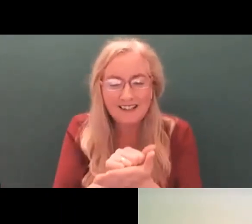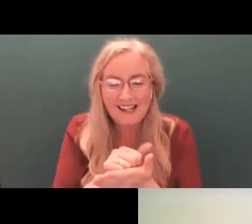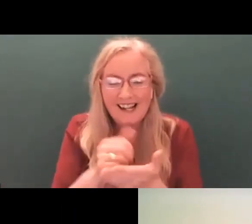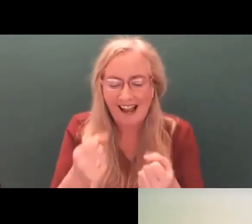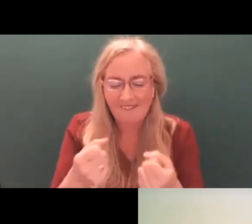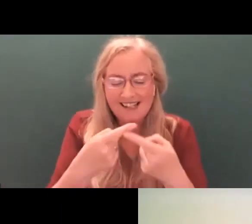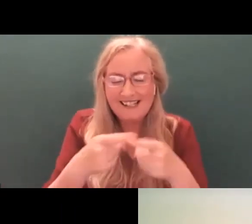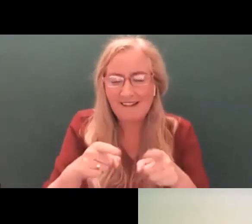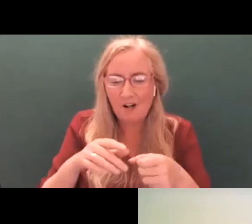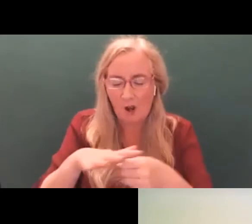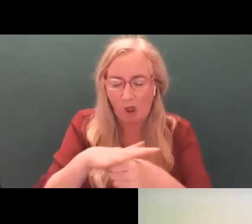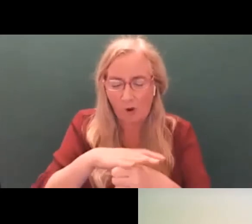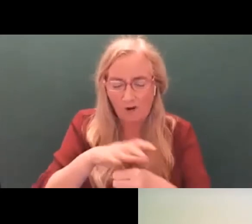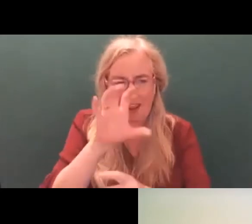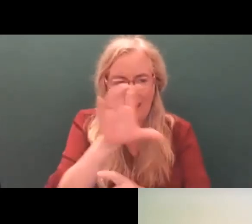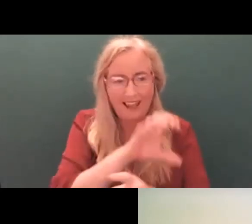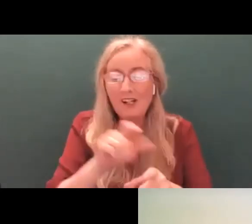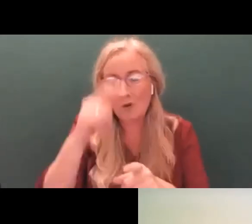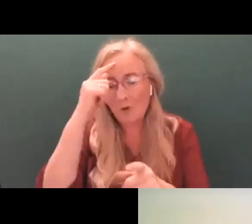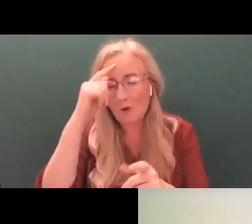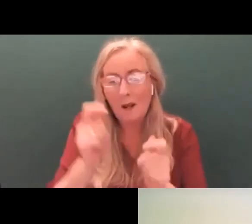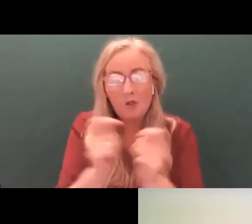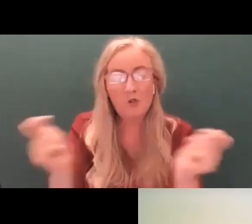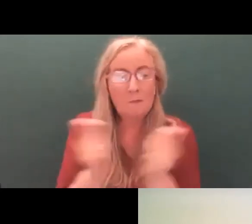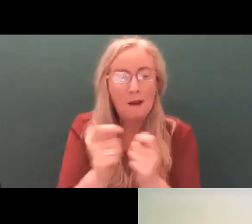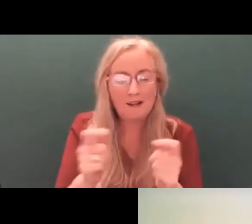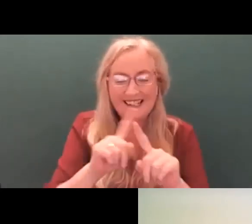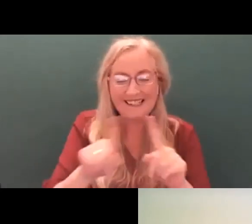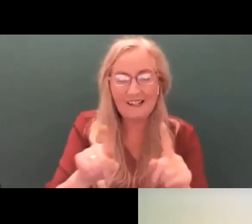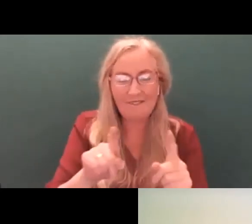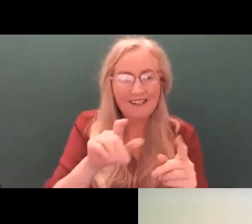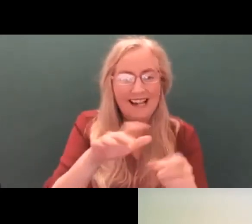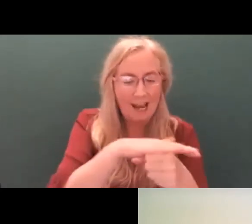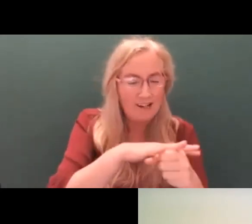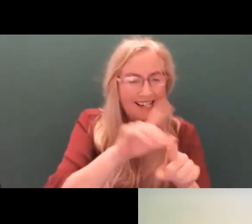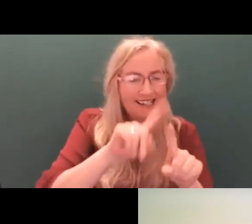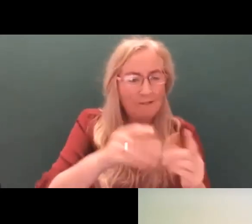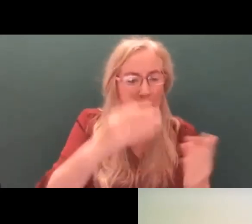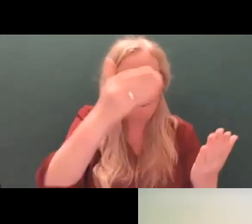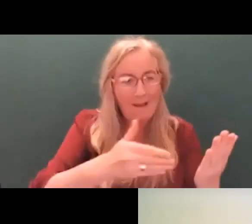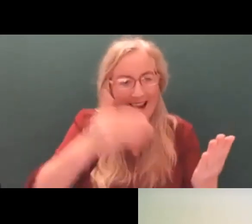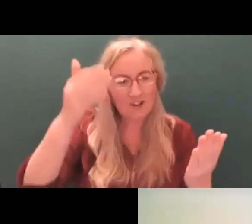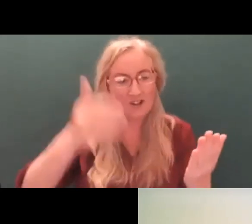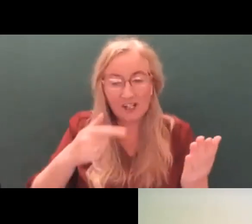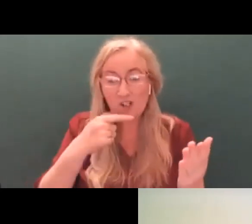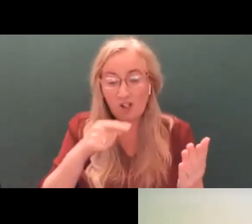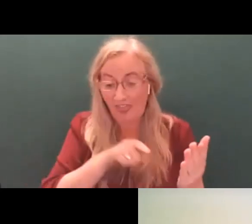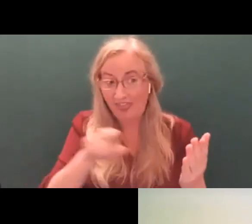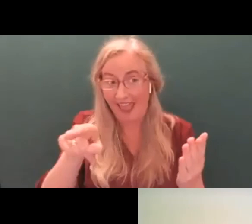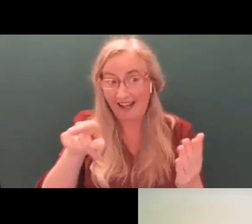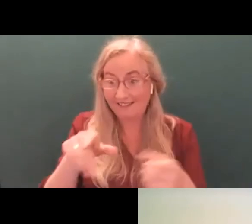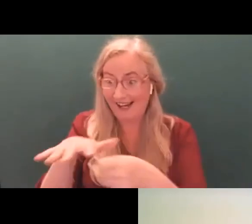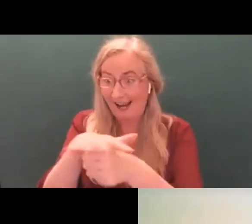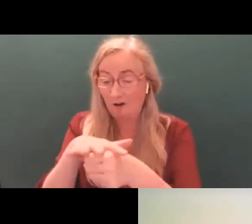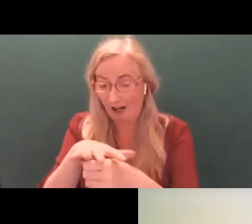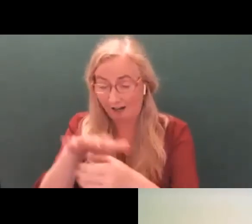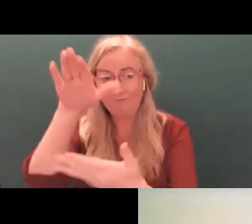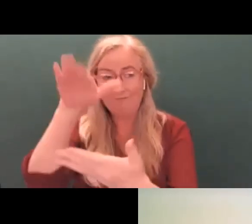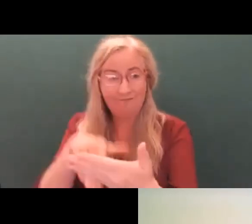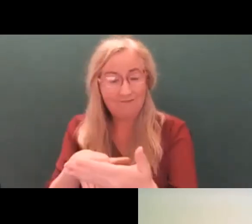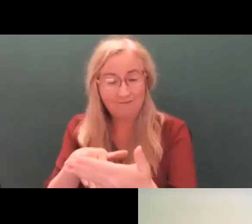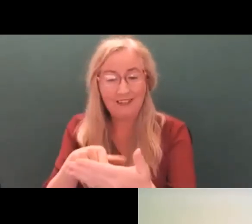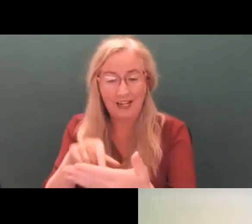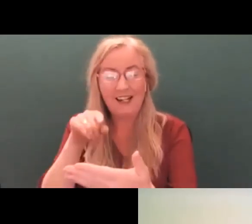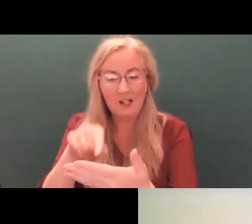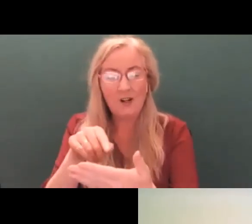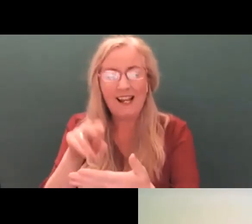local areas on different pages. So, you know, you can kind of filter it through the coverage for that particular area. And you'll get